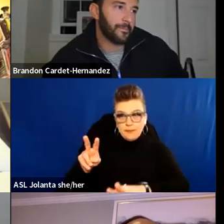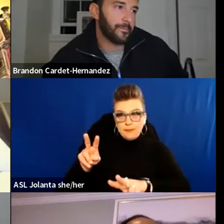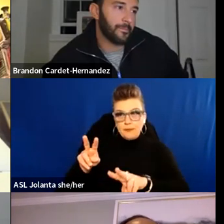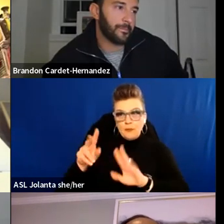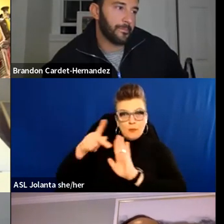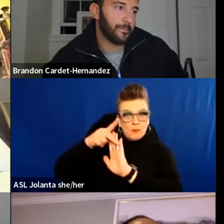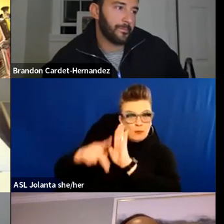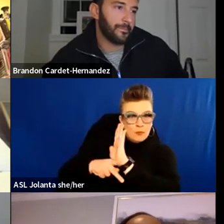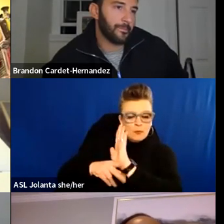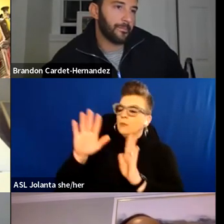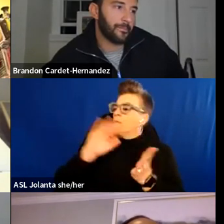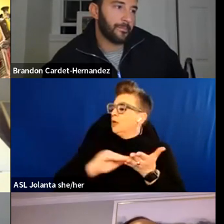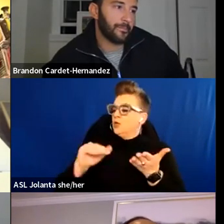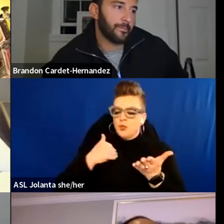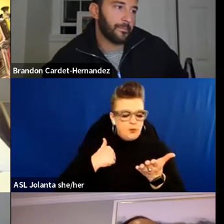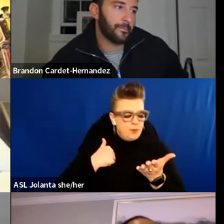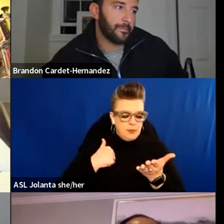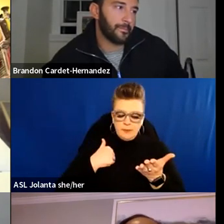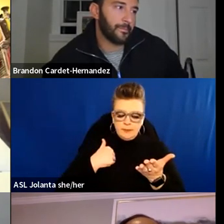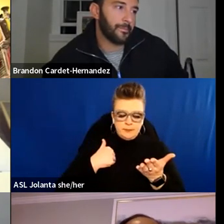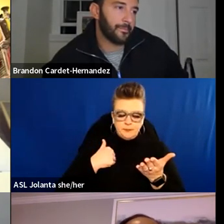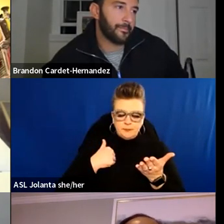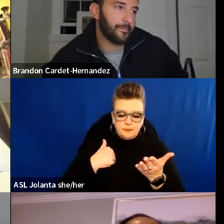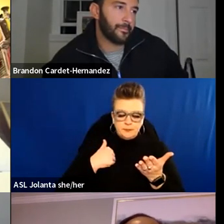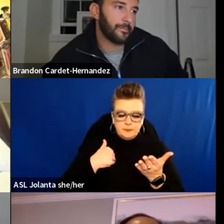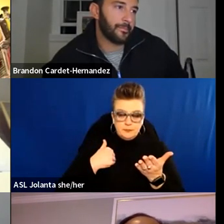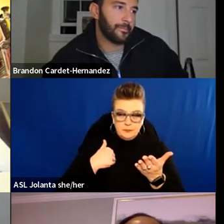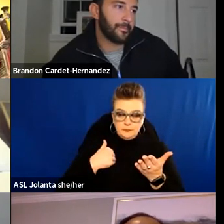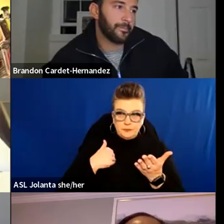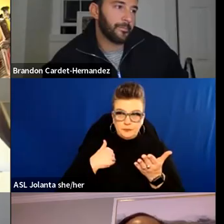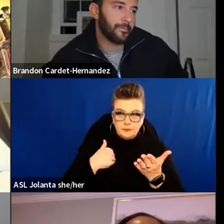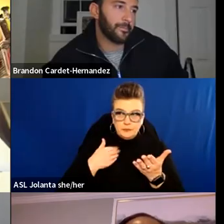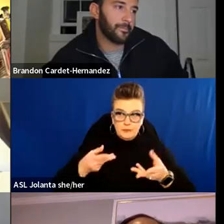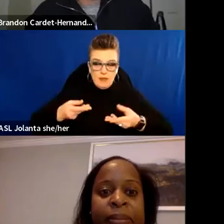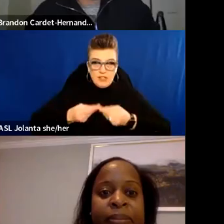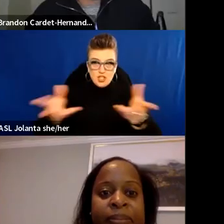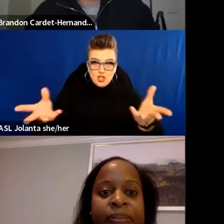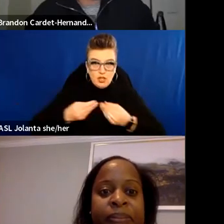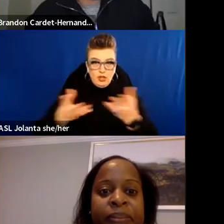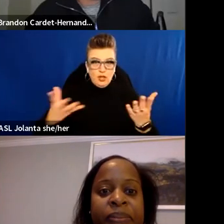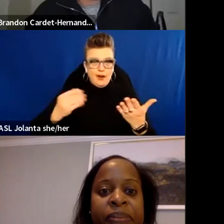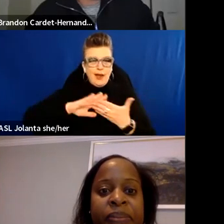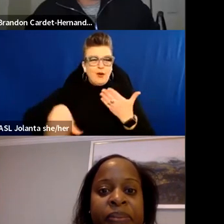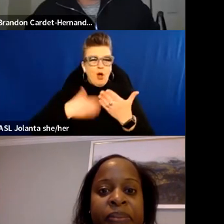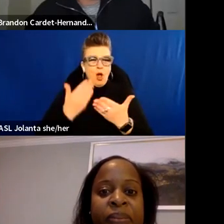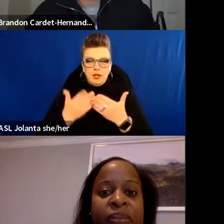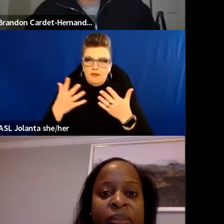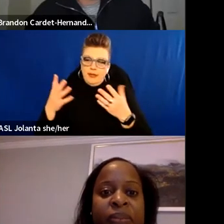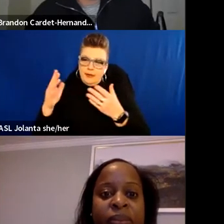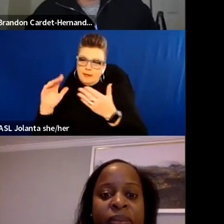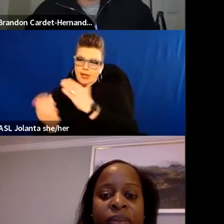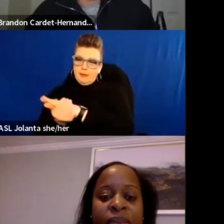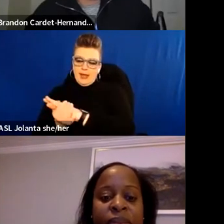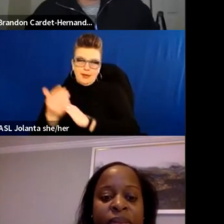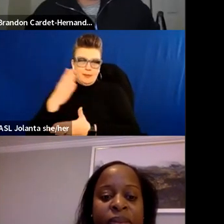policy excuse me the um the circular and all the companion pieces that go with it and if i could just add two more